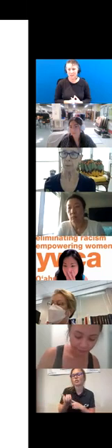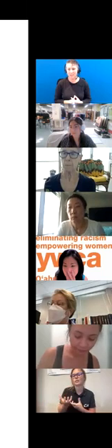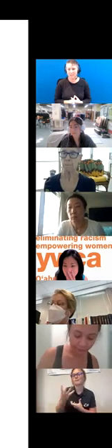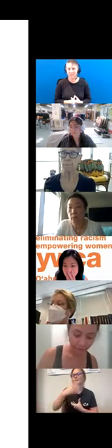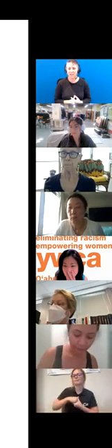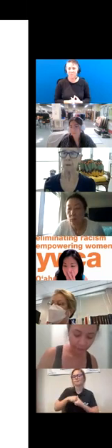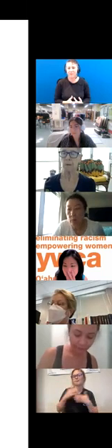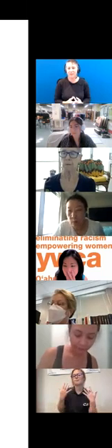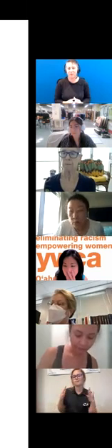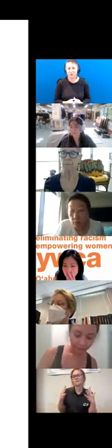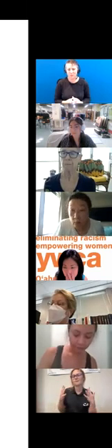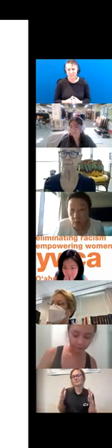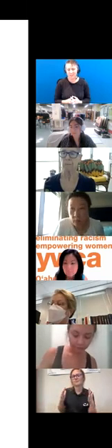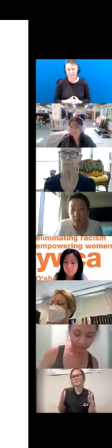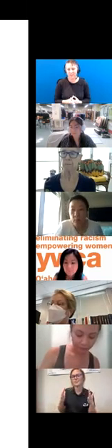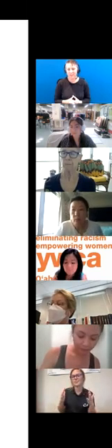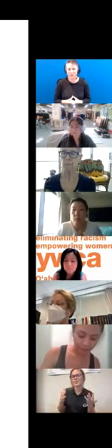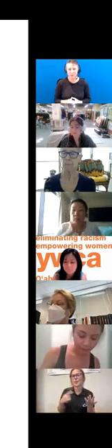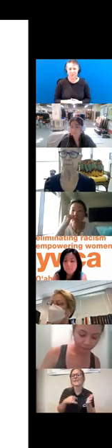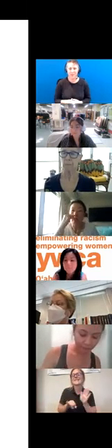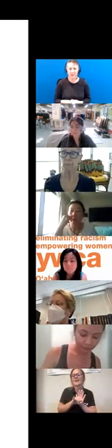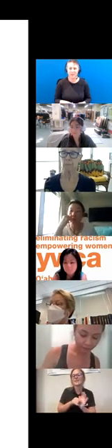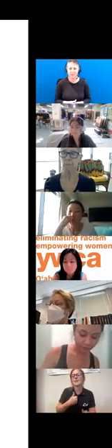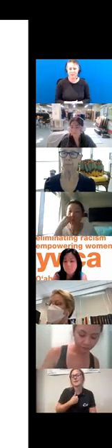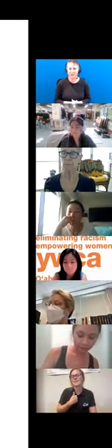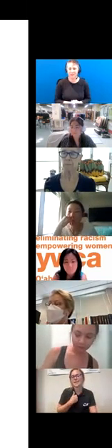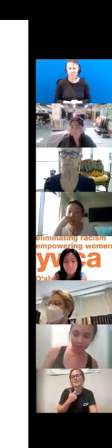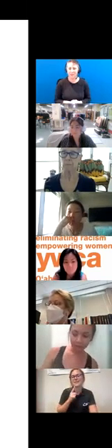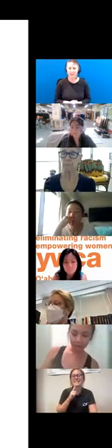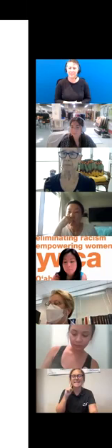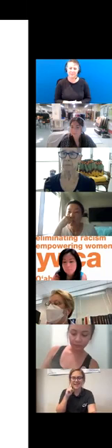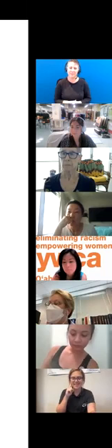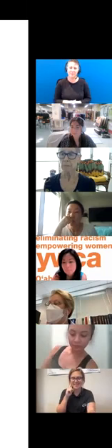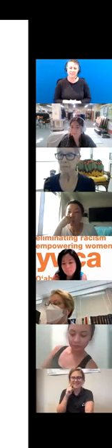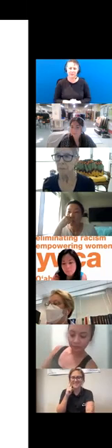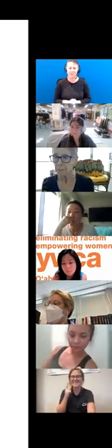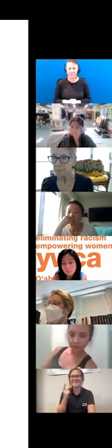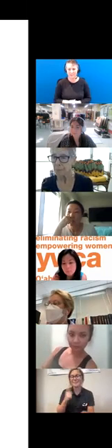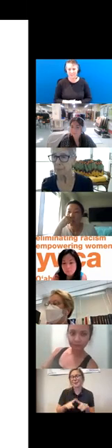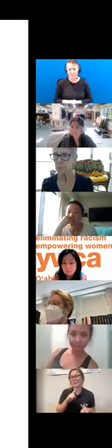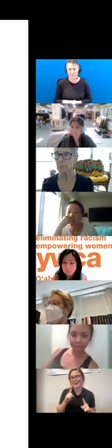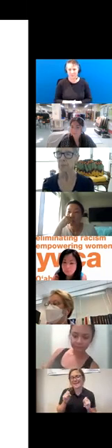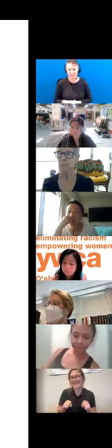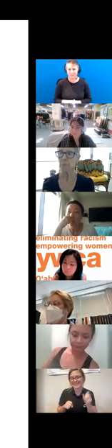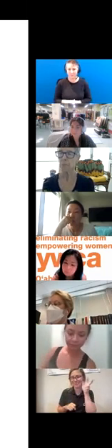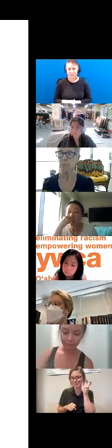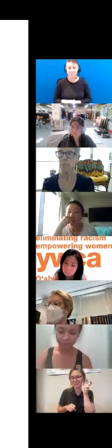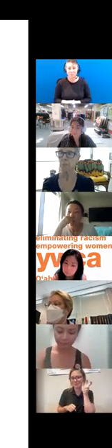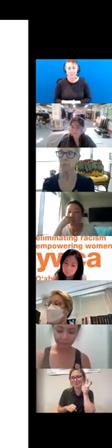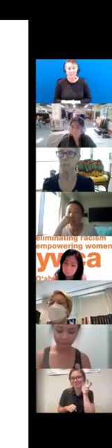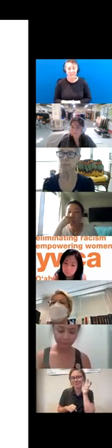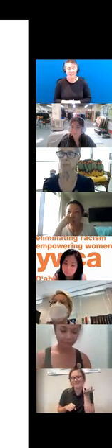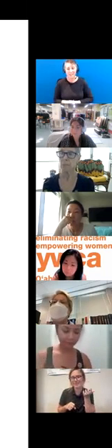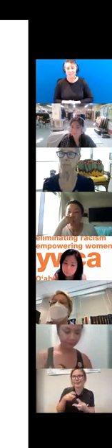was raised with deaf culture as part of my growing up, and identify myself as a deaf person.